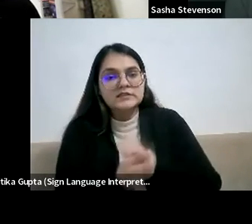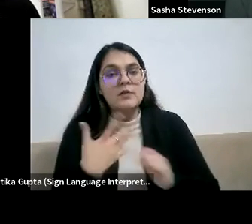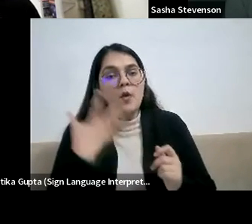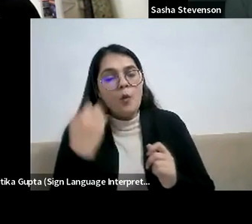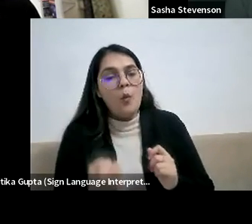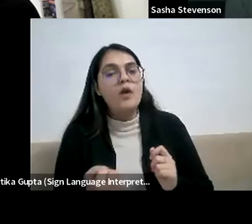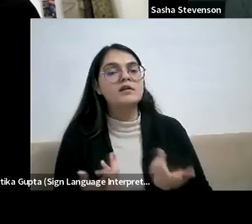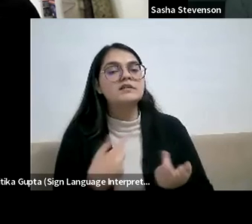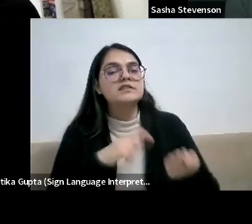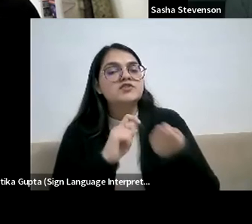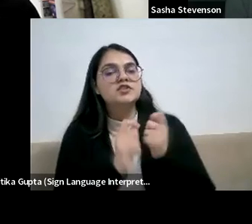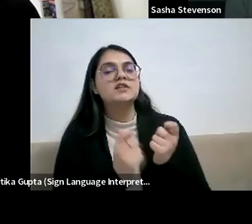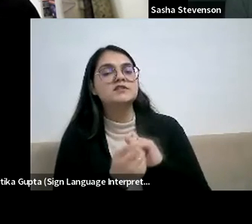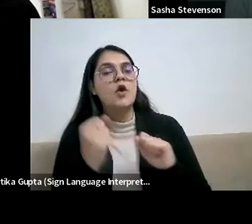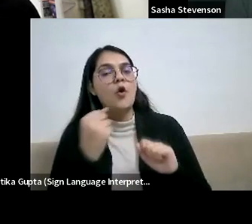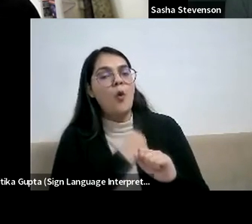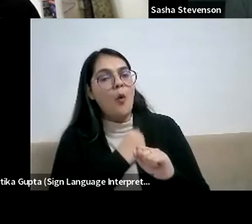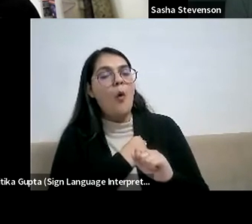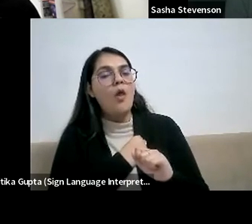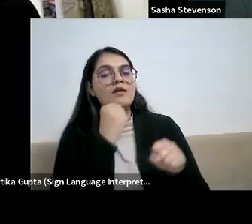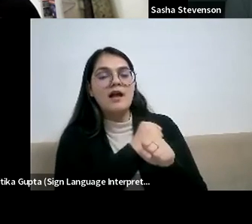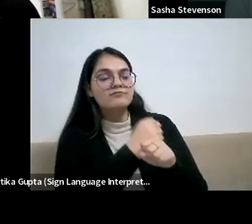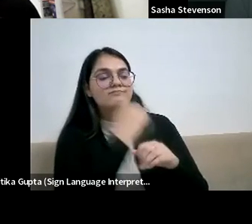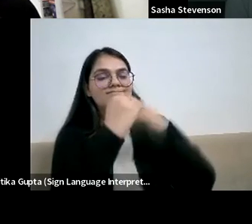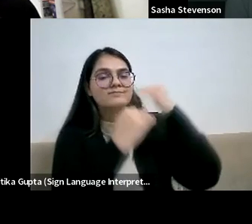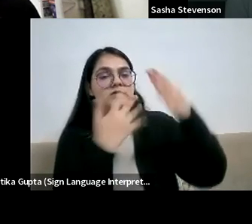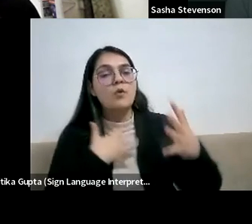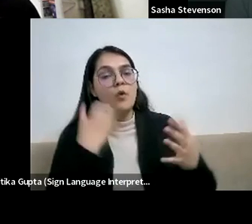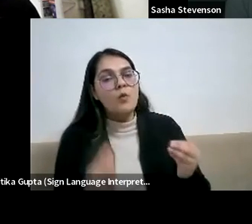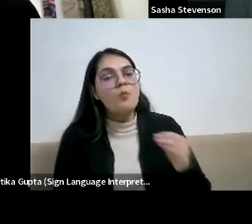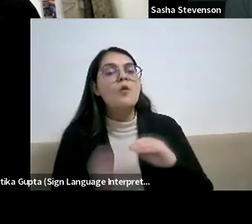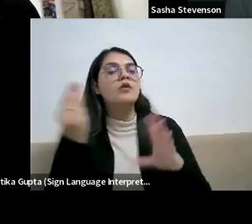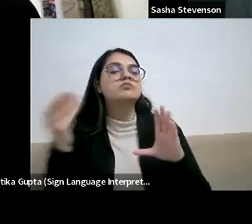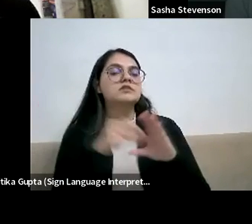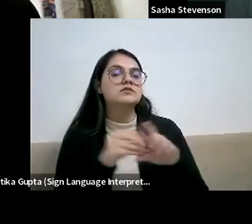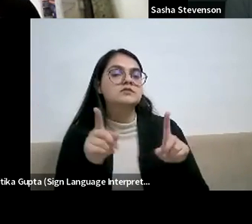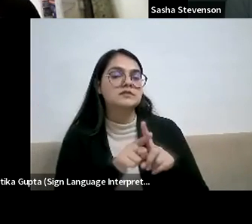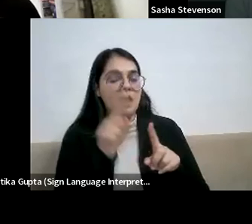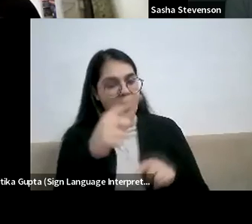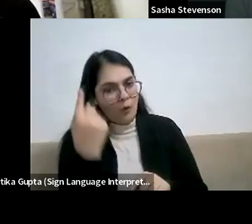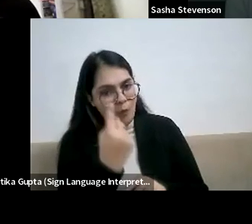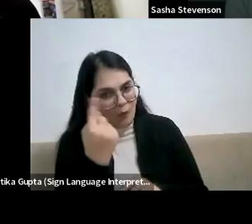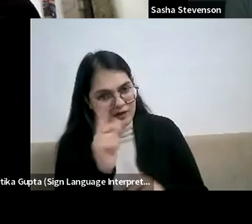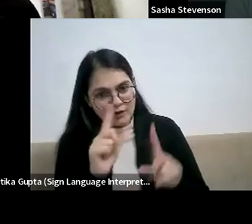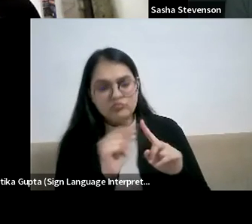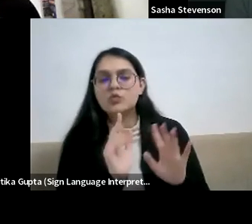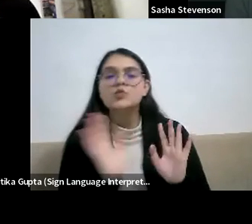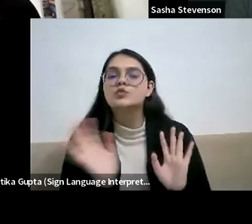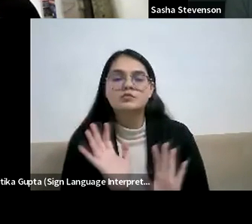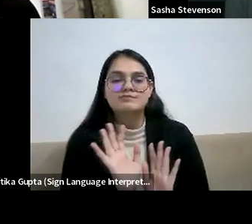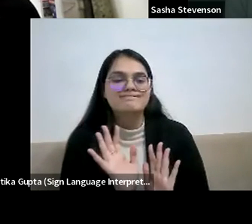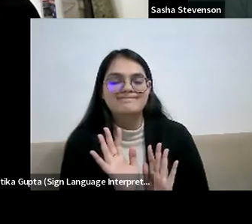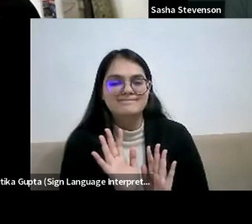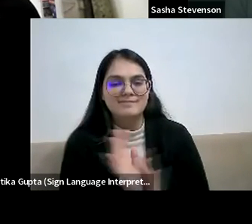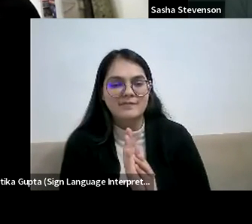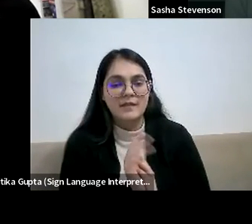into changes in systems of governance that help make it more inclusive. I mean, of course, that's not the only thing we need to do. That would be an